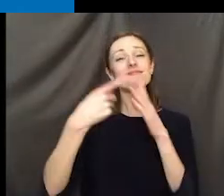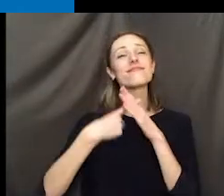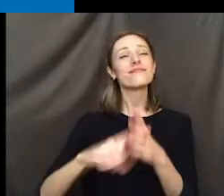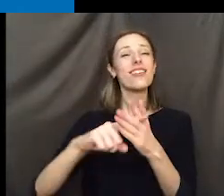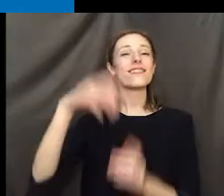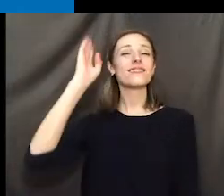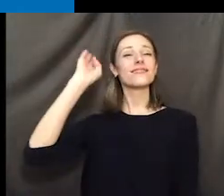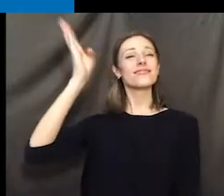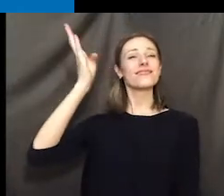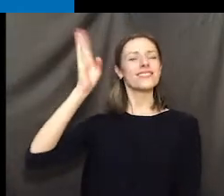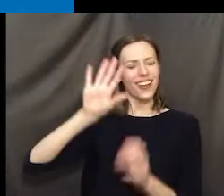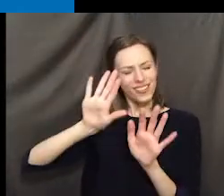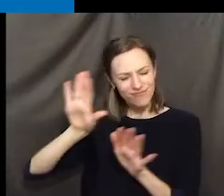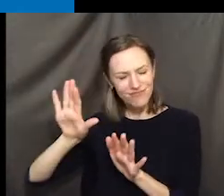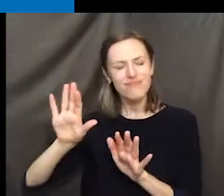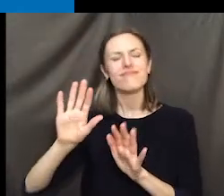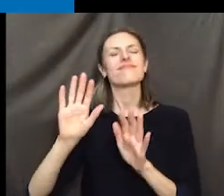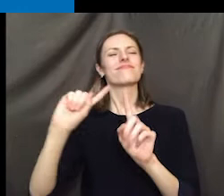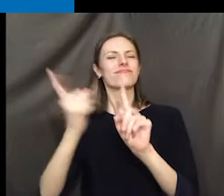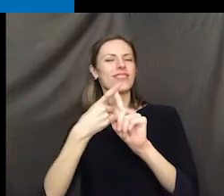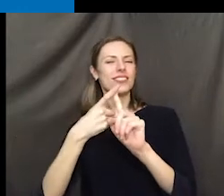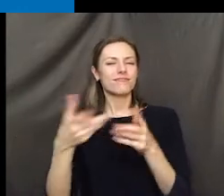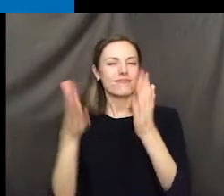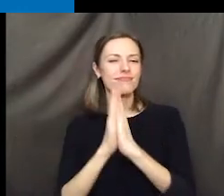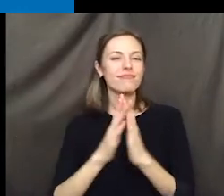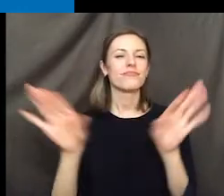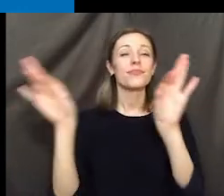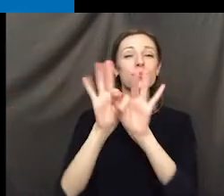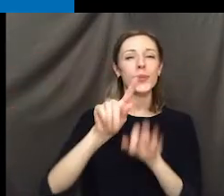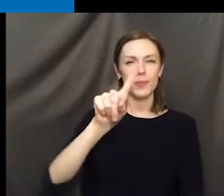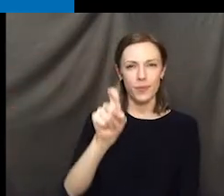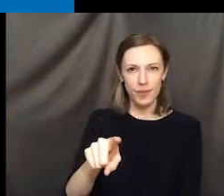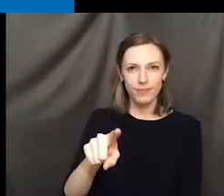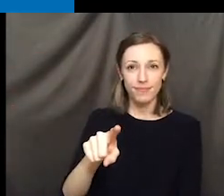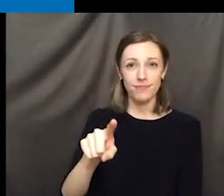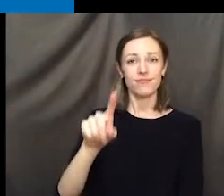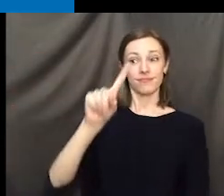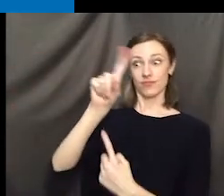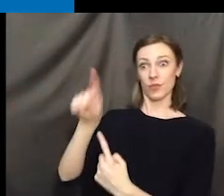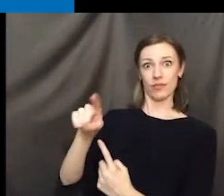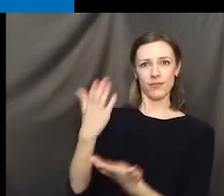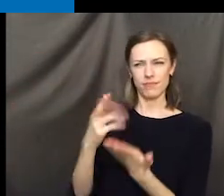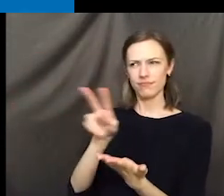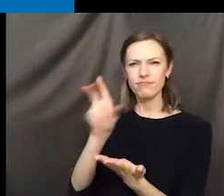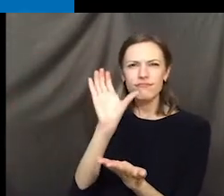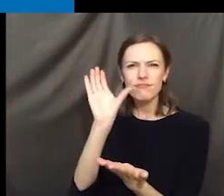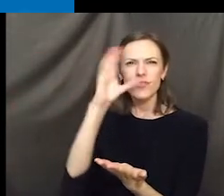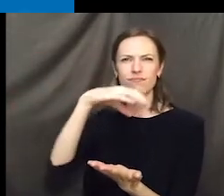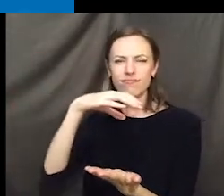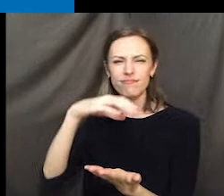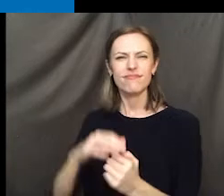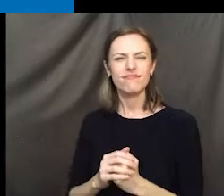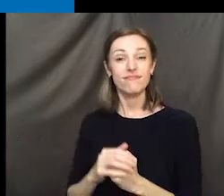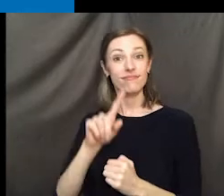I want to start my talk today by asking a very important question, one that might seem a bit strange at first. Have you seen Swan